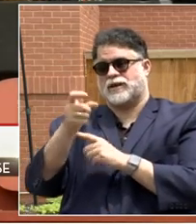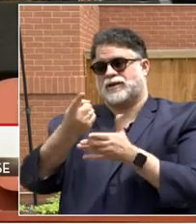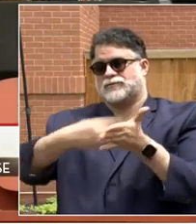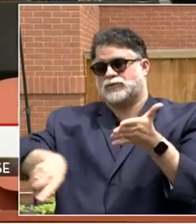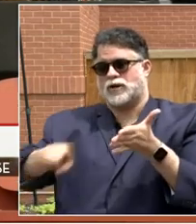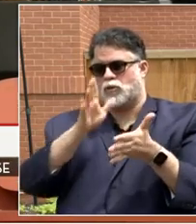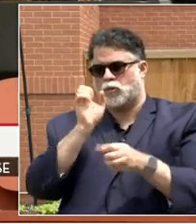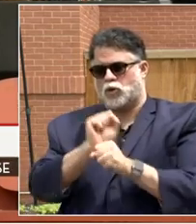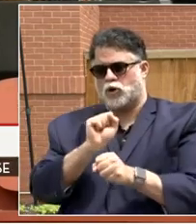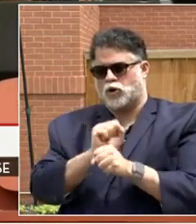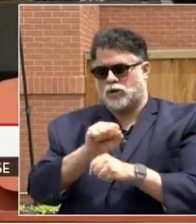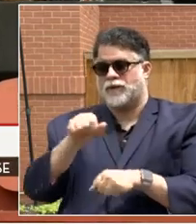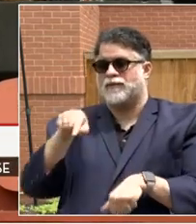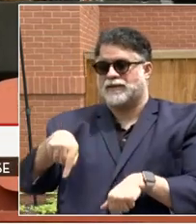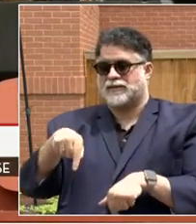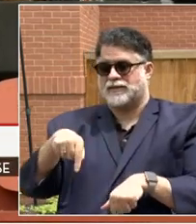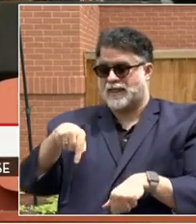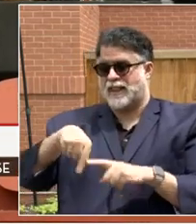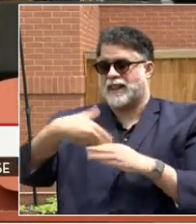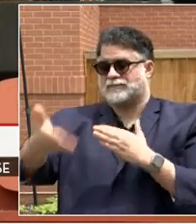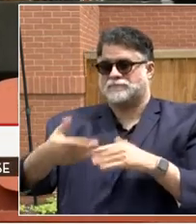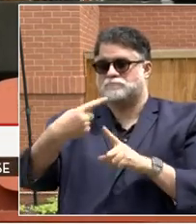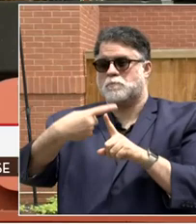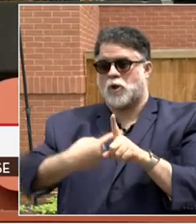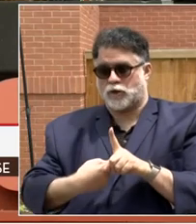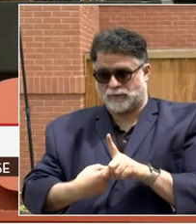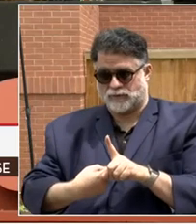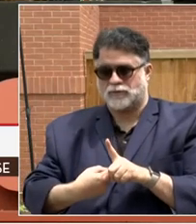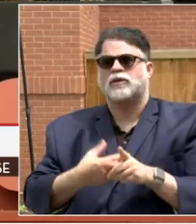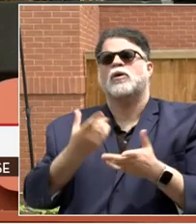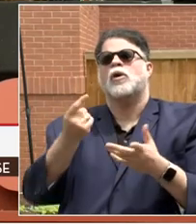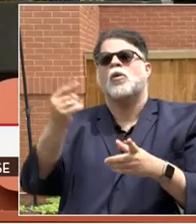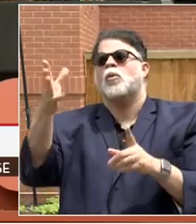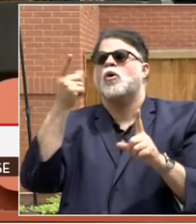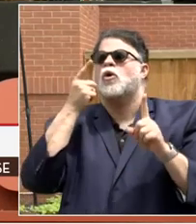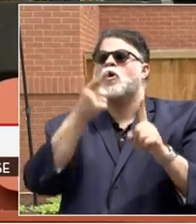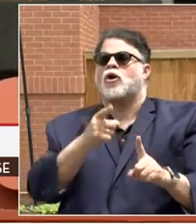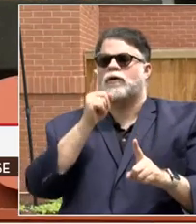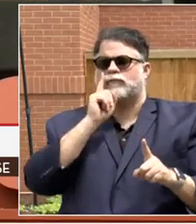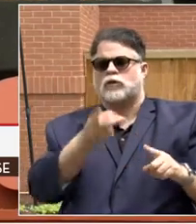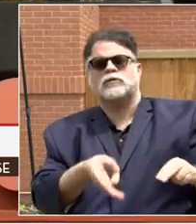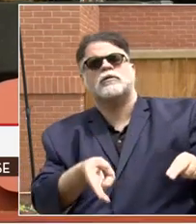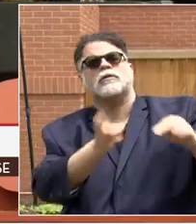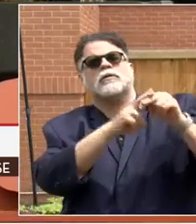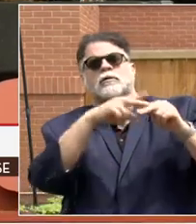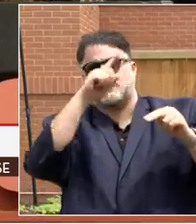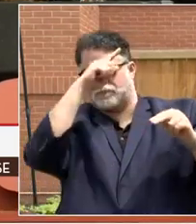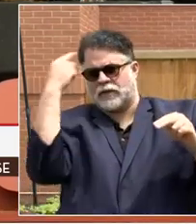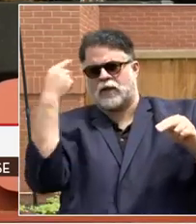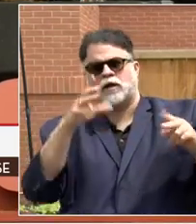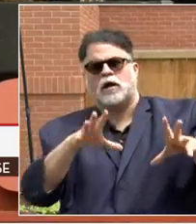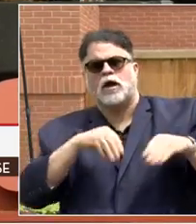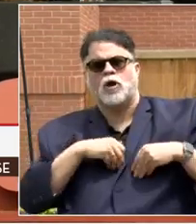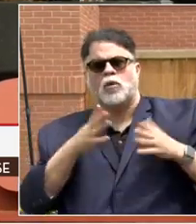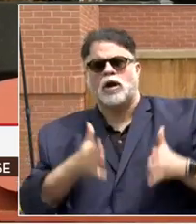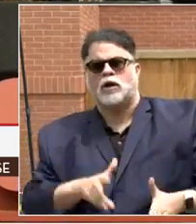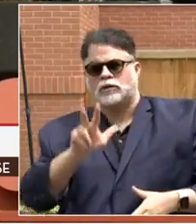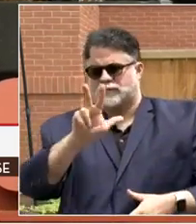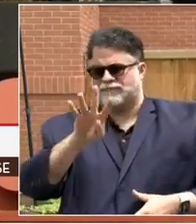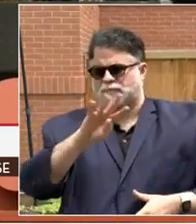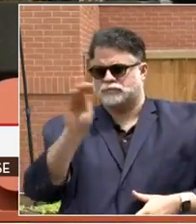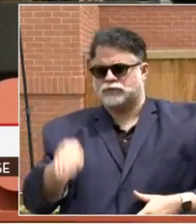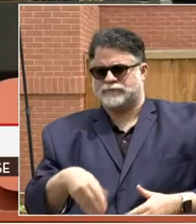still? And what's a goal figure for increasing Black ownership, home ownership in DC? It's 34% now. What's